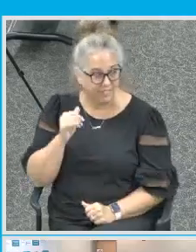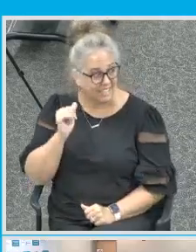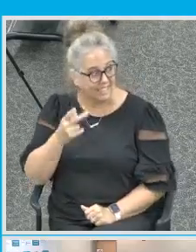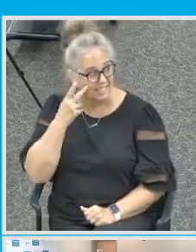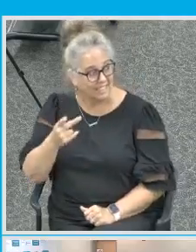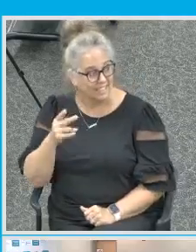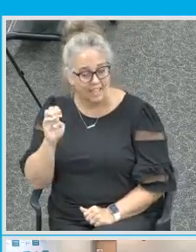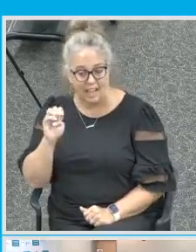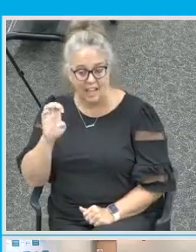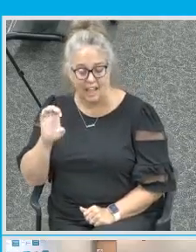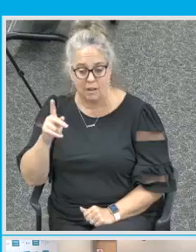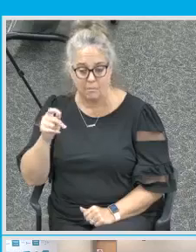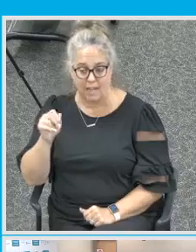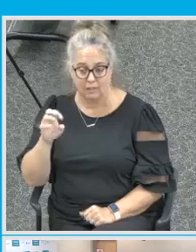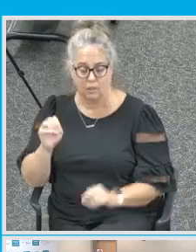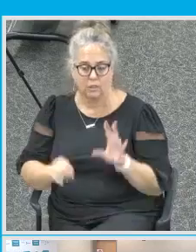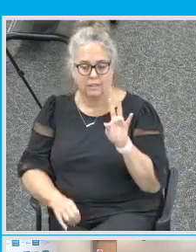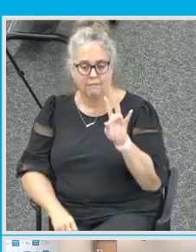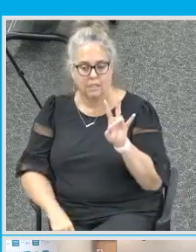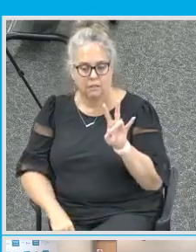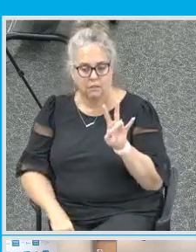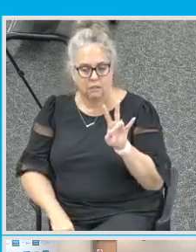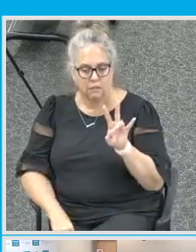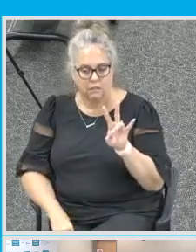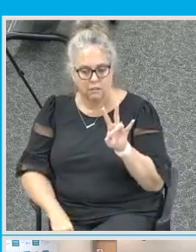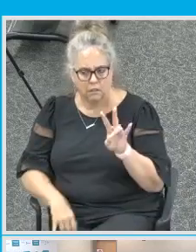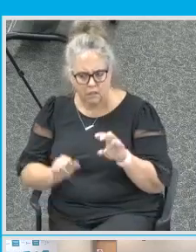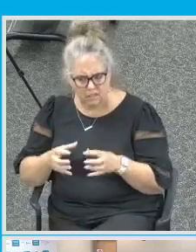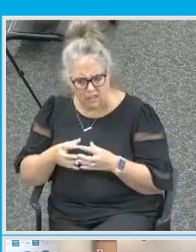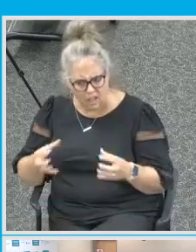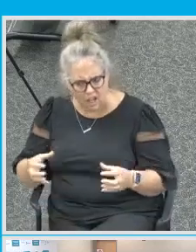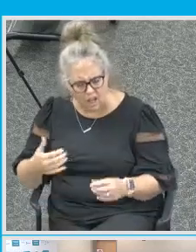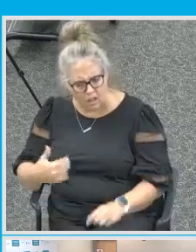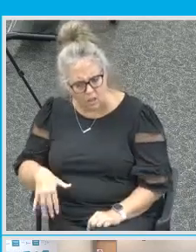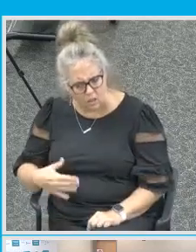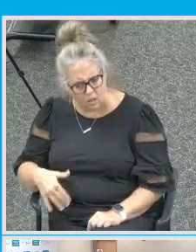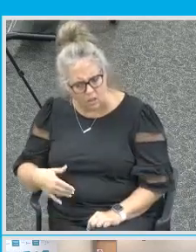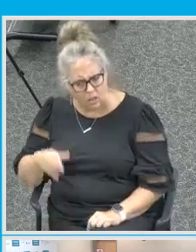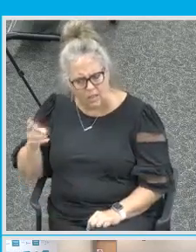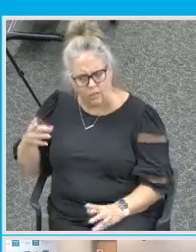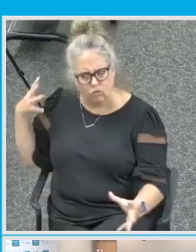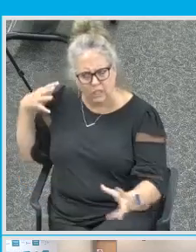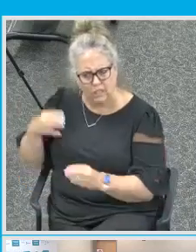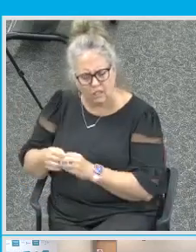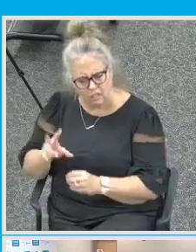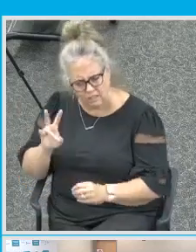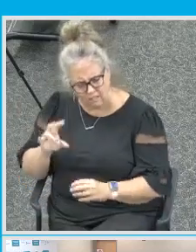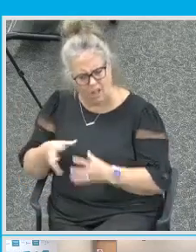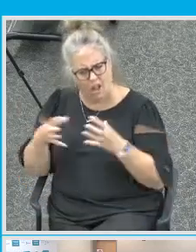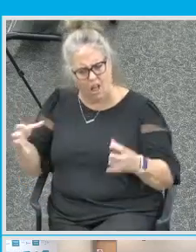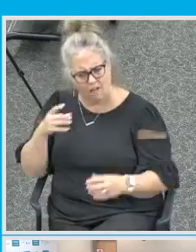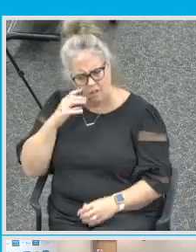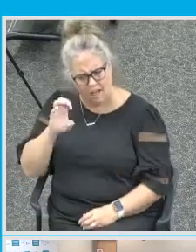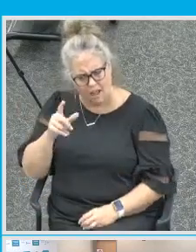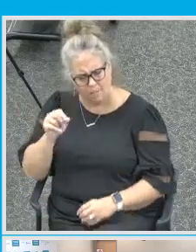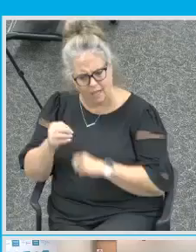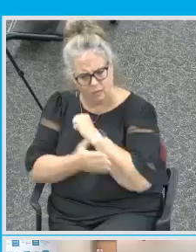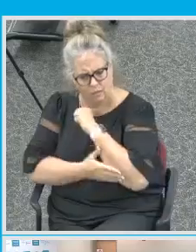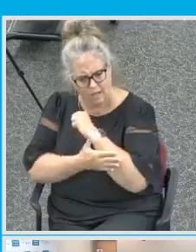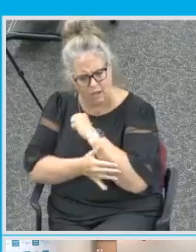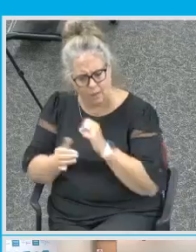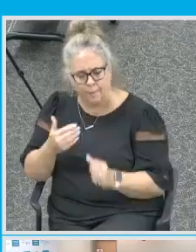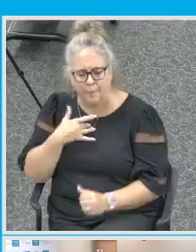there as 7. That's a lot of cases for us compared to historical, which is usually 0 or 1 or 2 cases in an